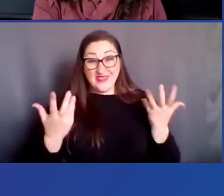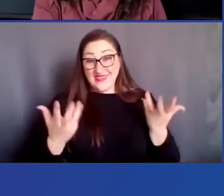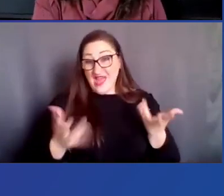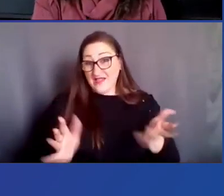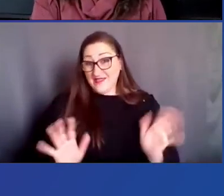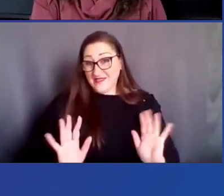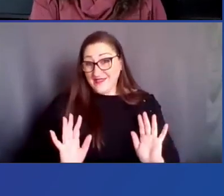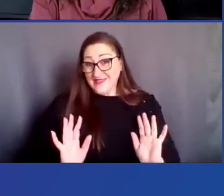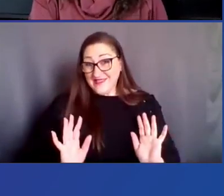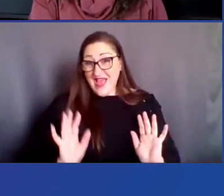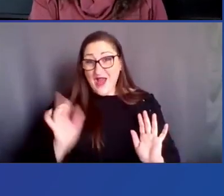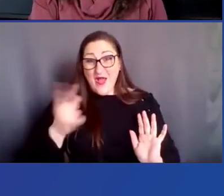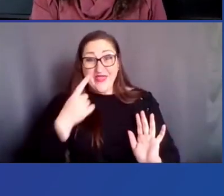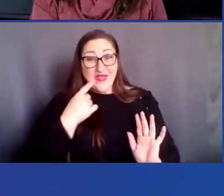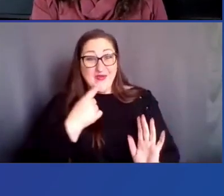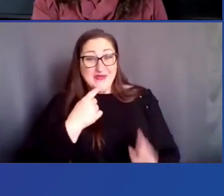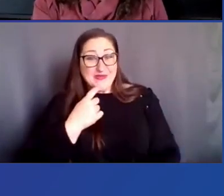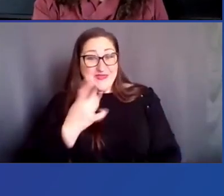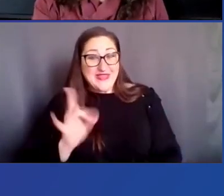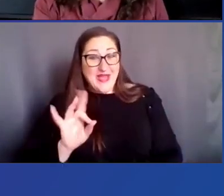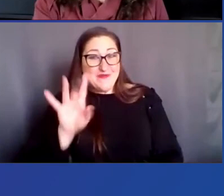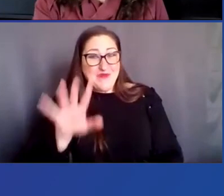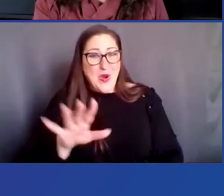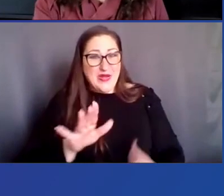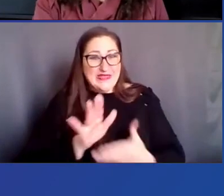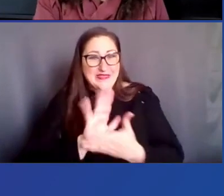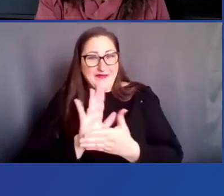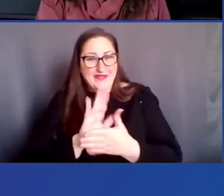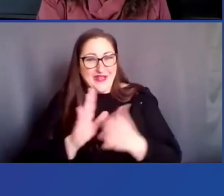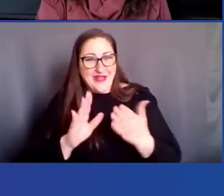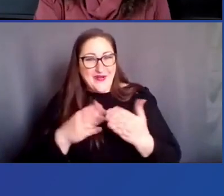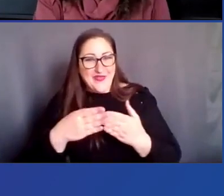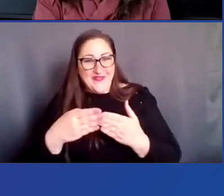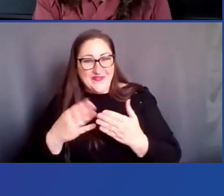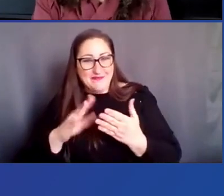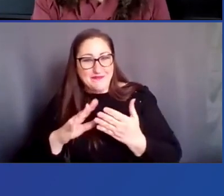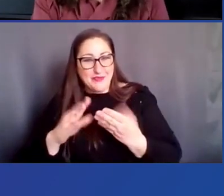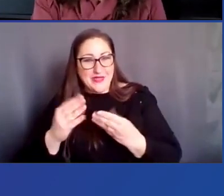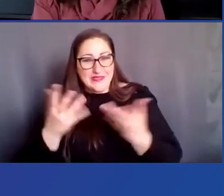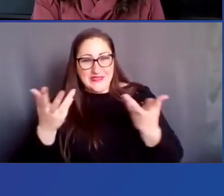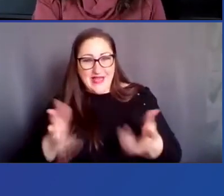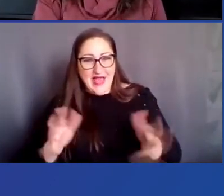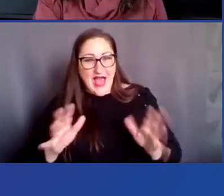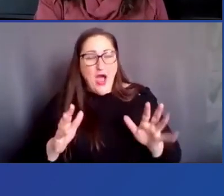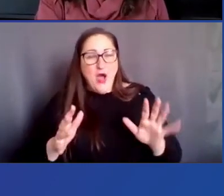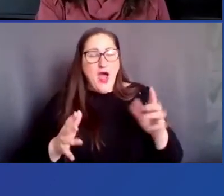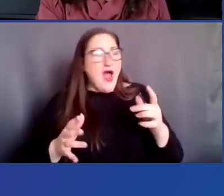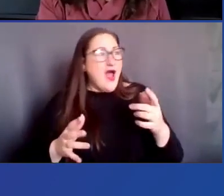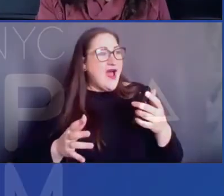And I'm sorry. Is there a video that brings us out? I think